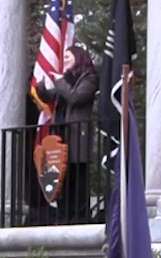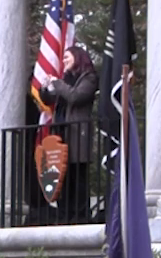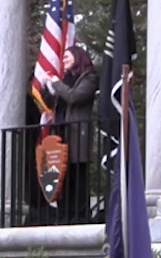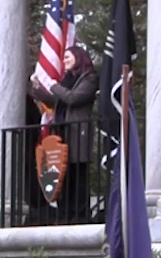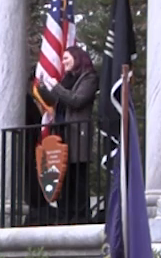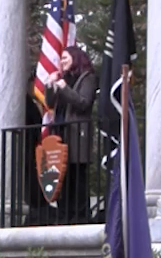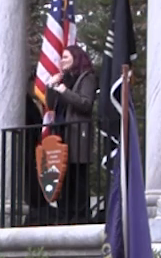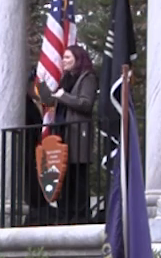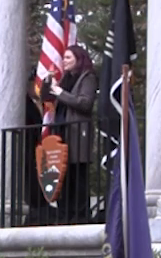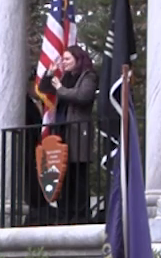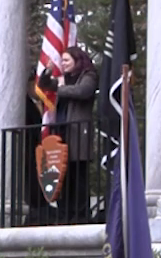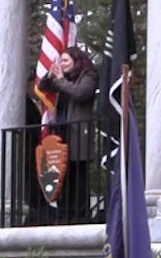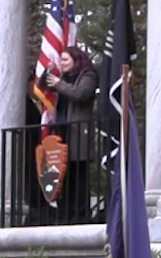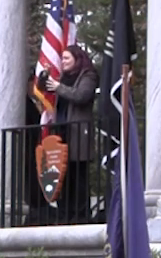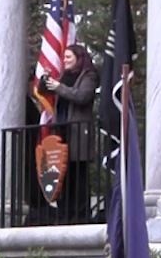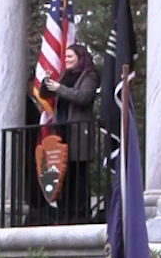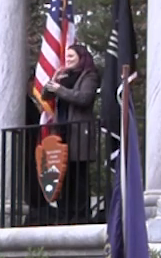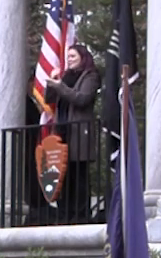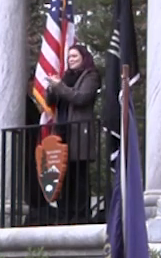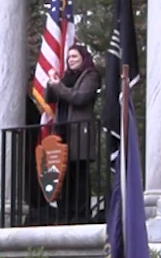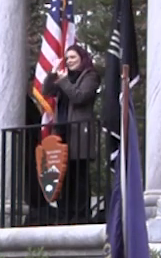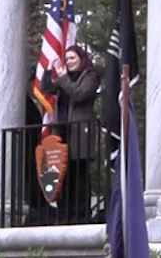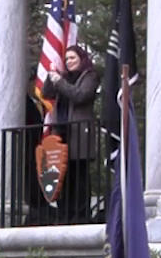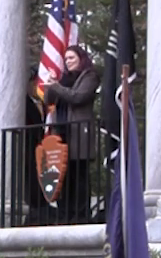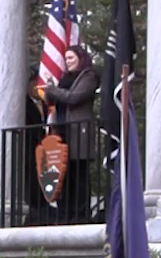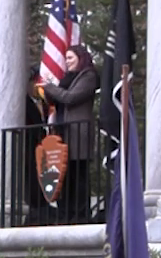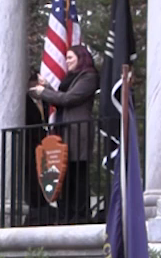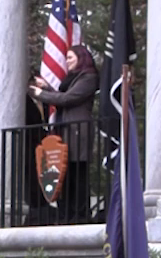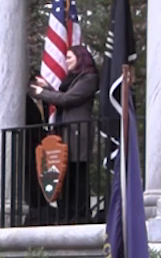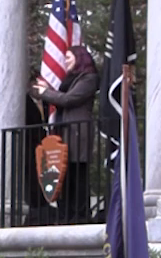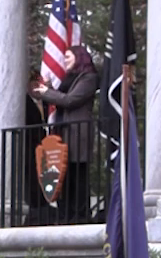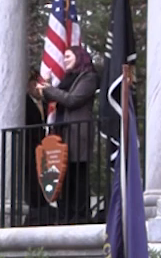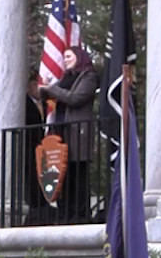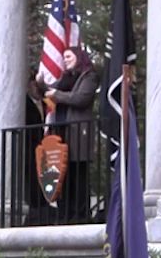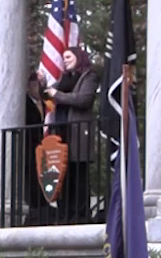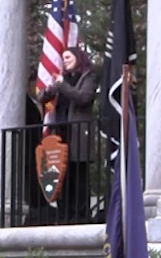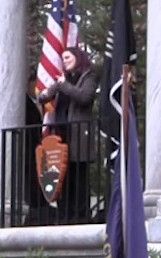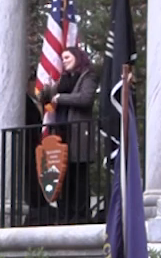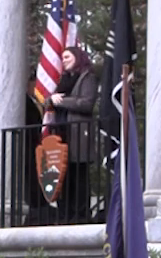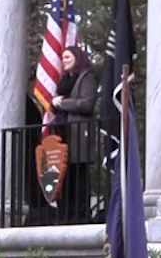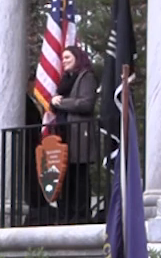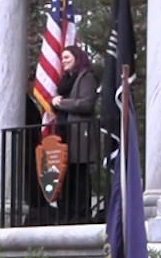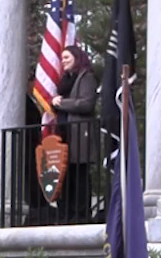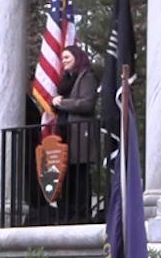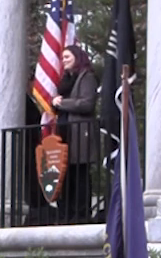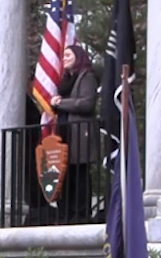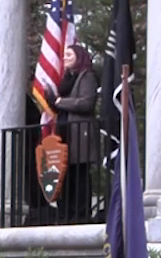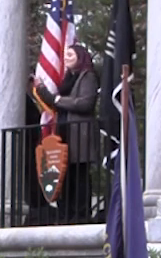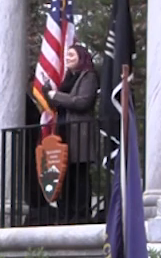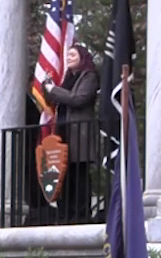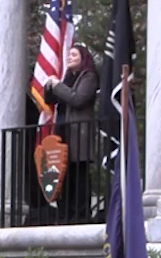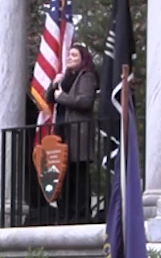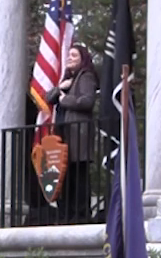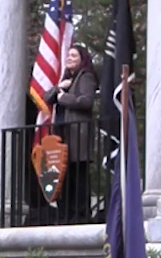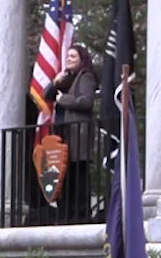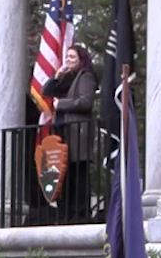thinking outside the box to come up with ideas to help himself and others. Desmond joined the military at the age